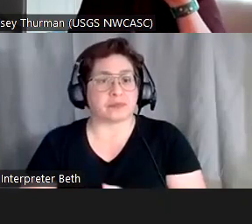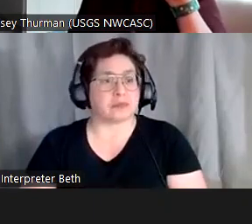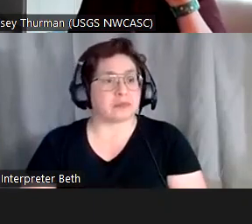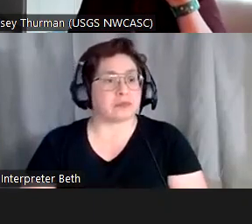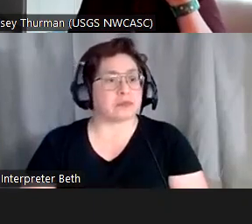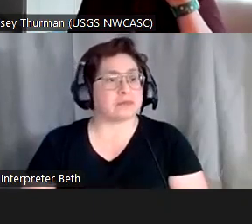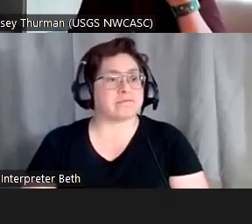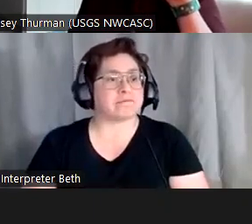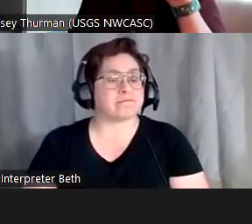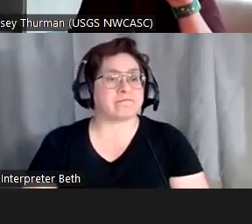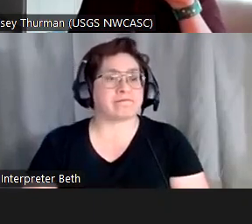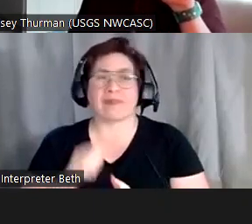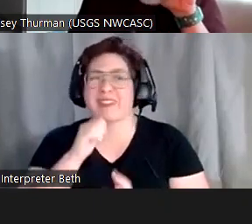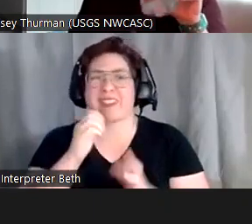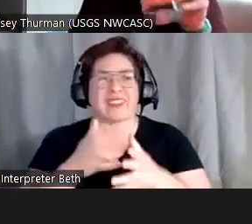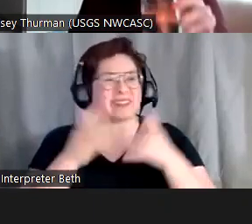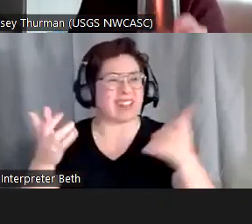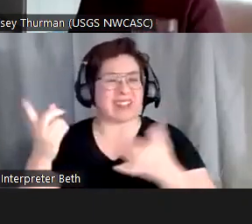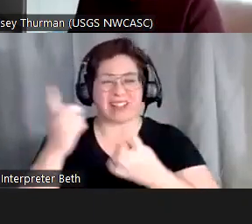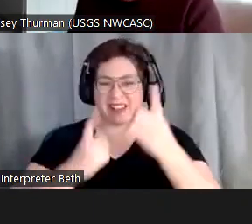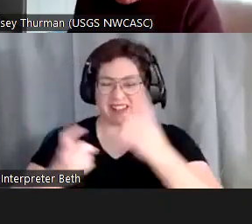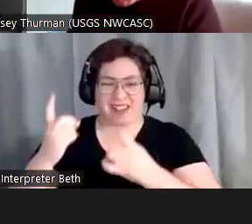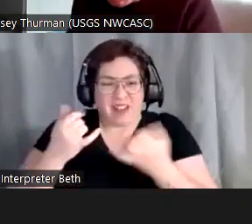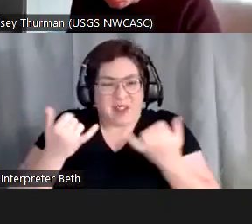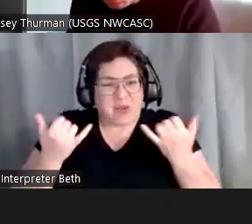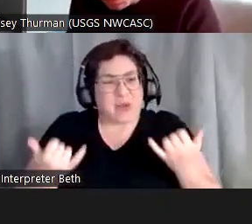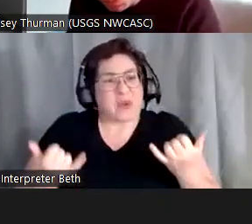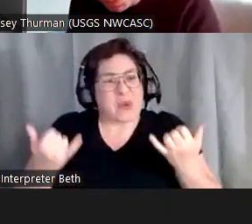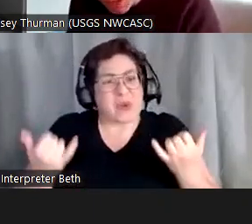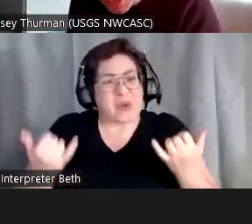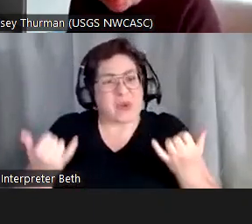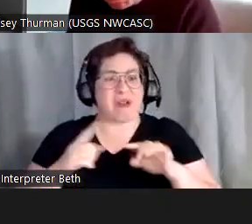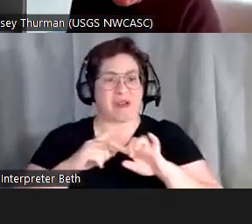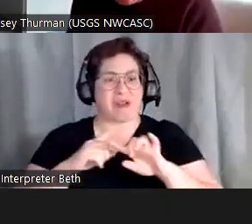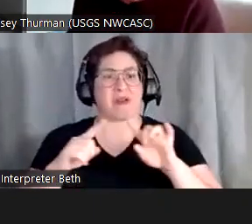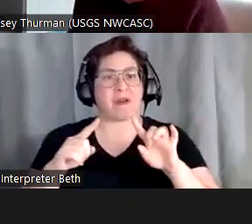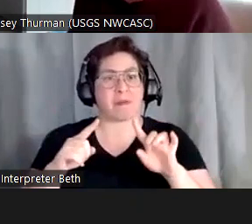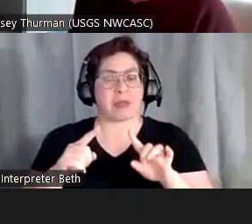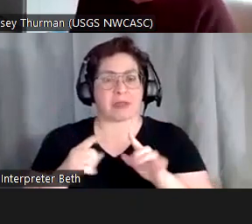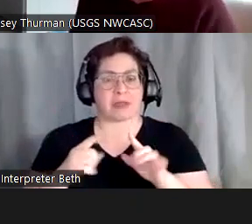So there aren't a ton of questions right now, but I will